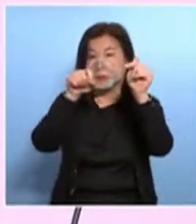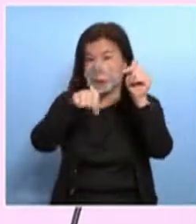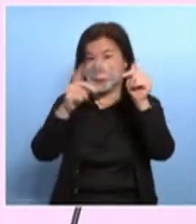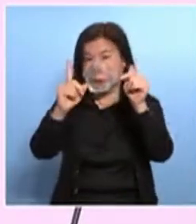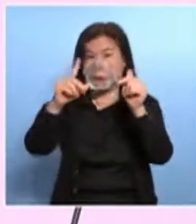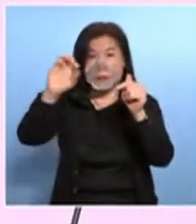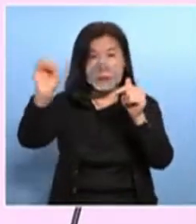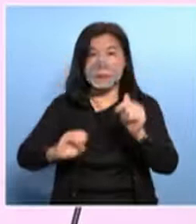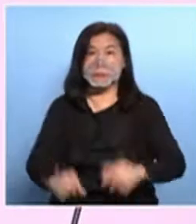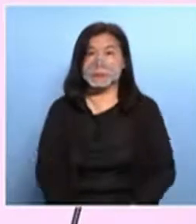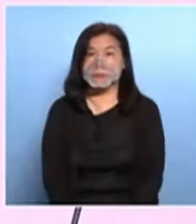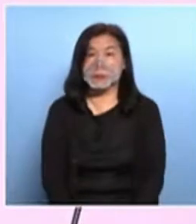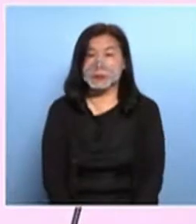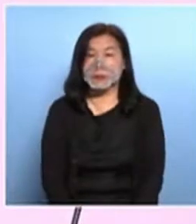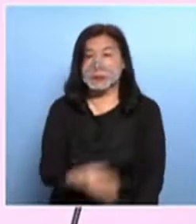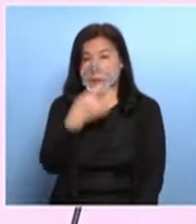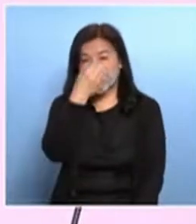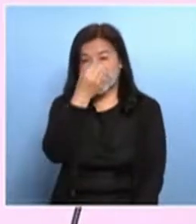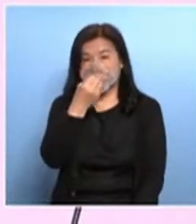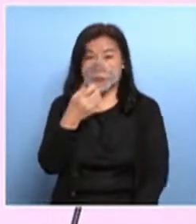by 10.1%.